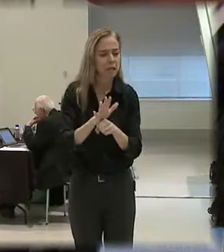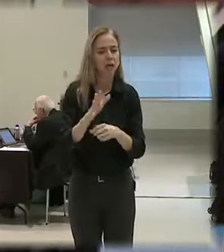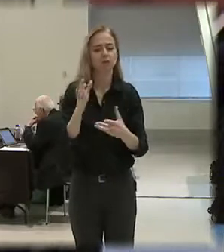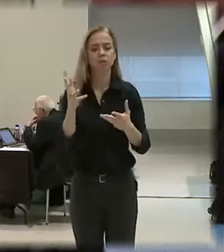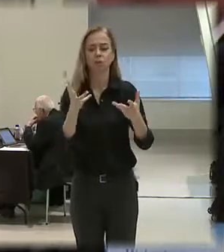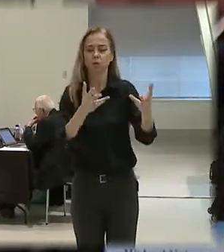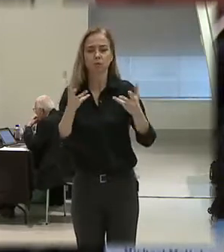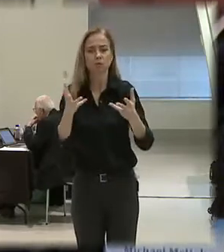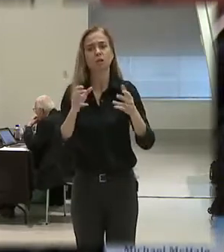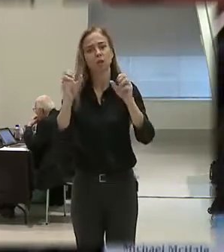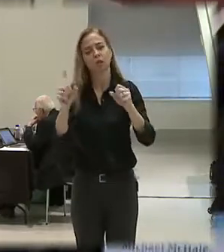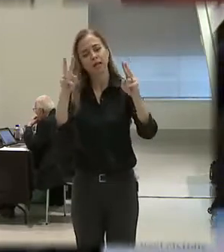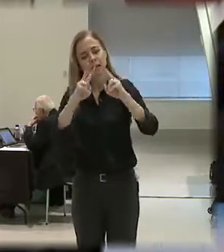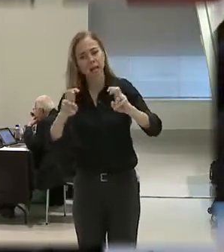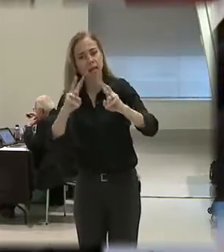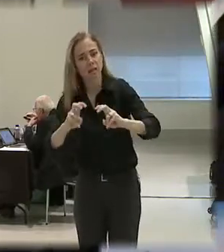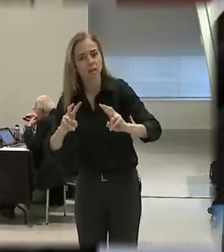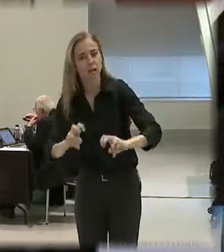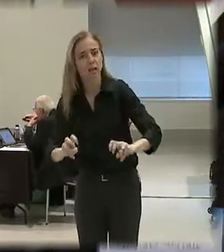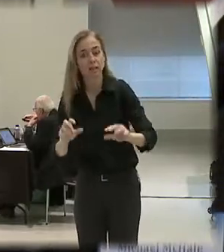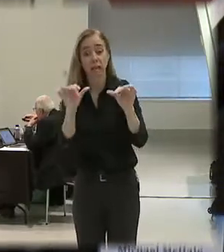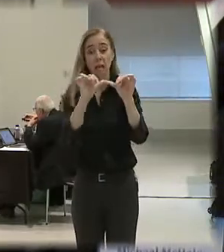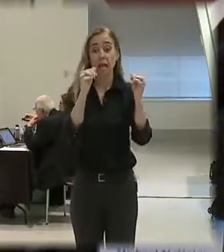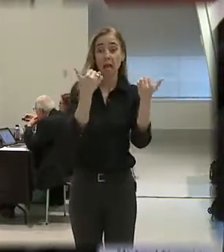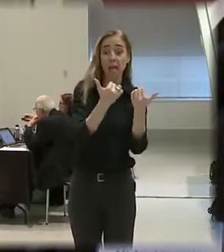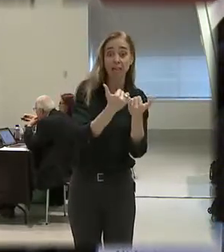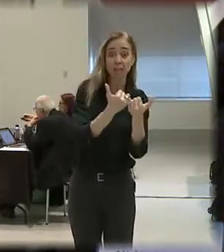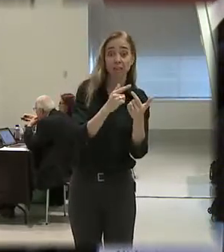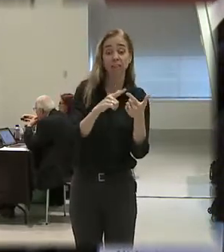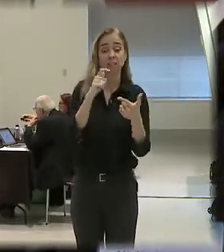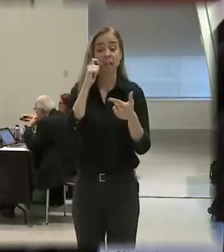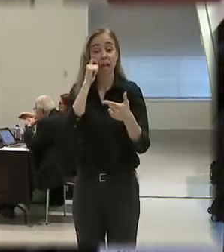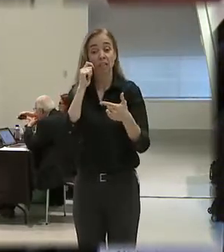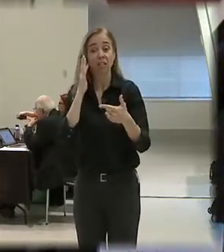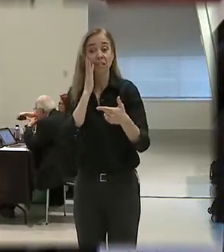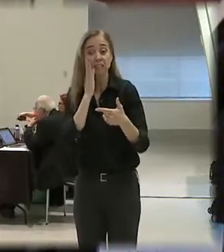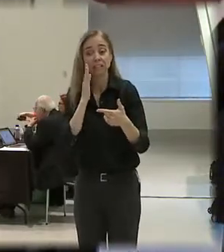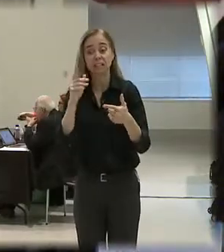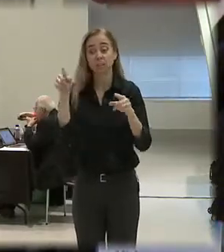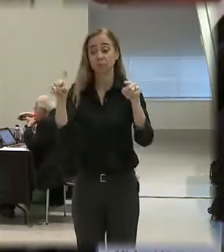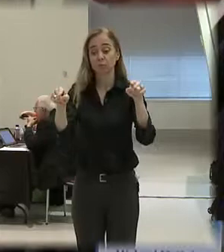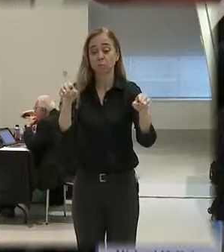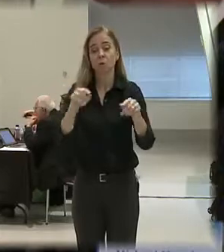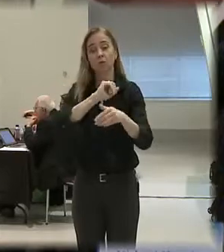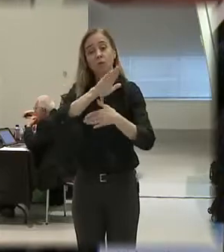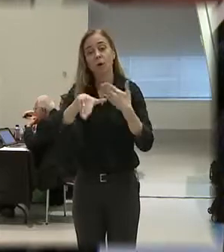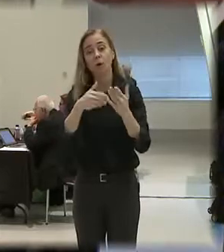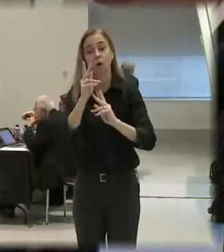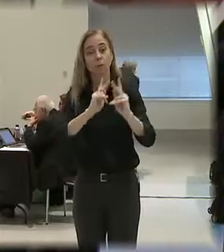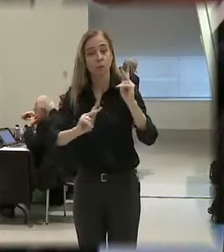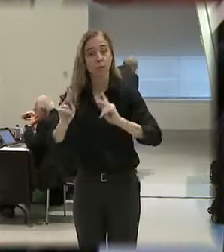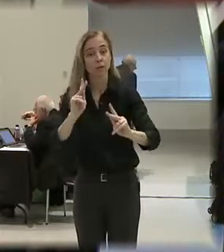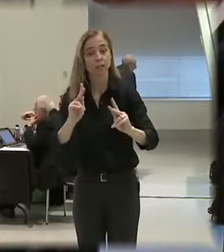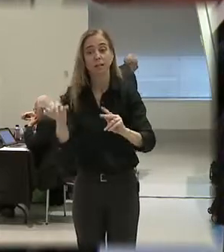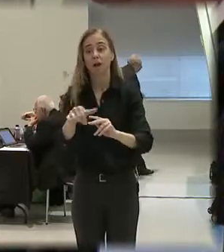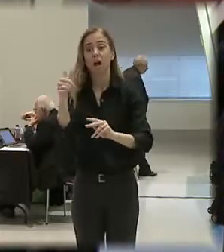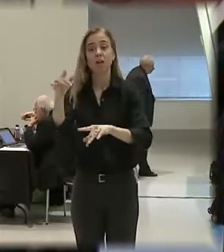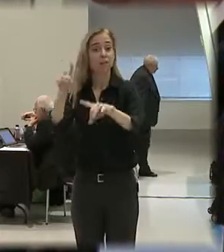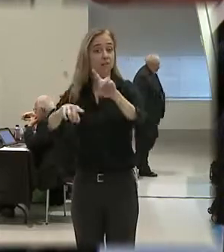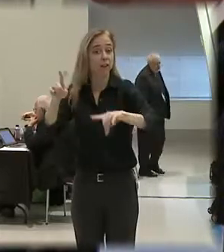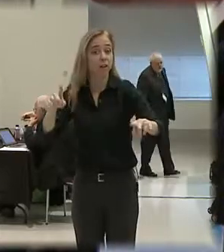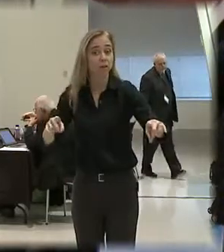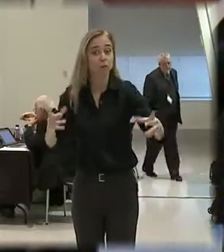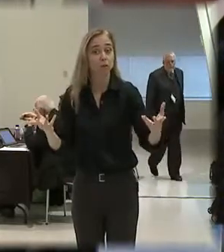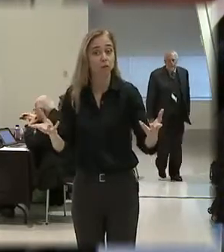looked at and analyzed, and can be analyzed by agency, by ethnicity of either party or all parties, by other variables,